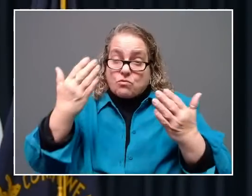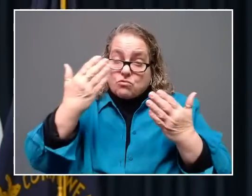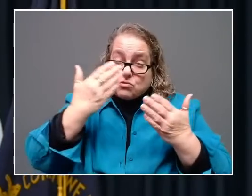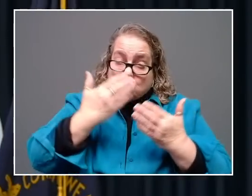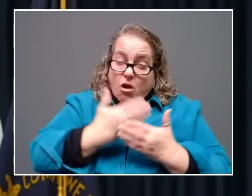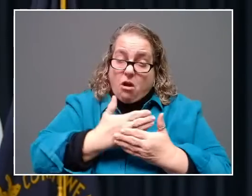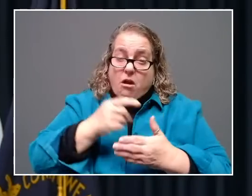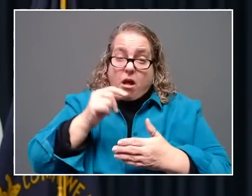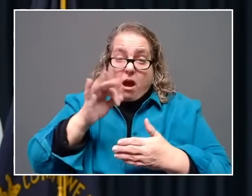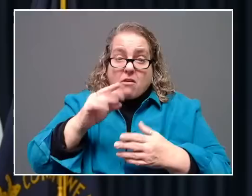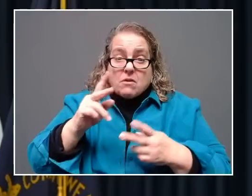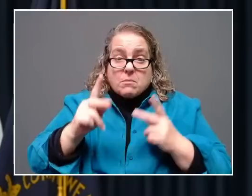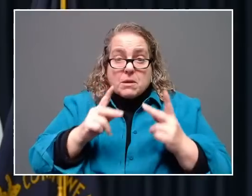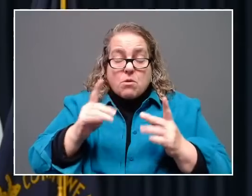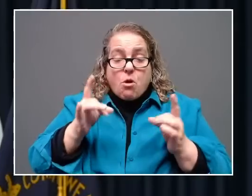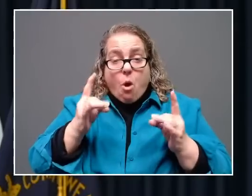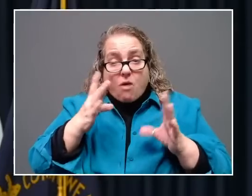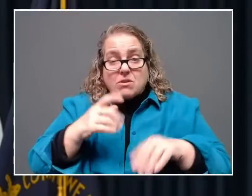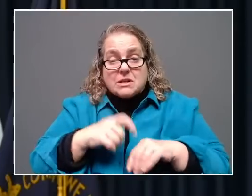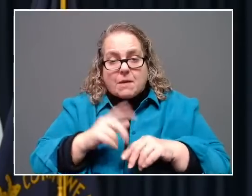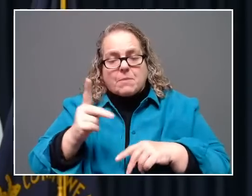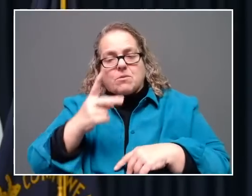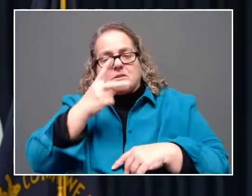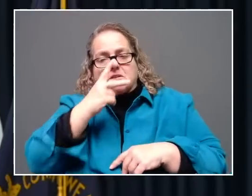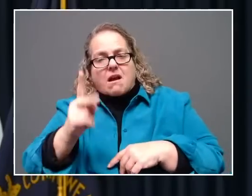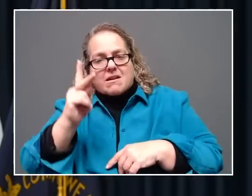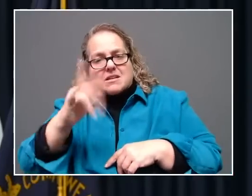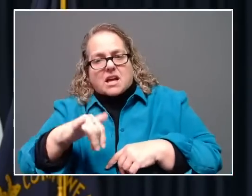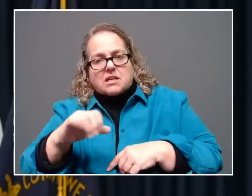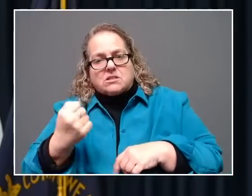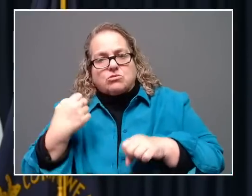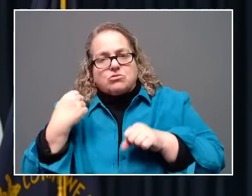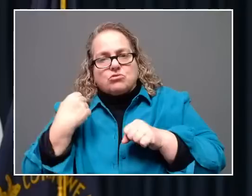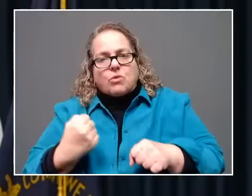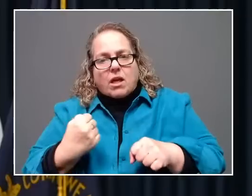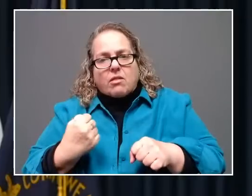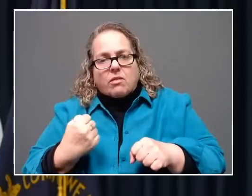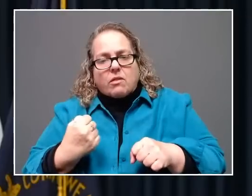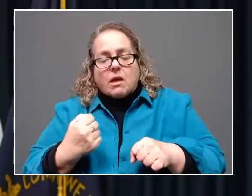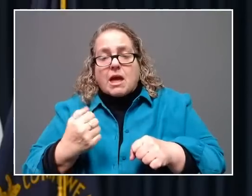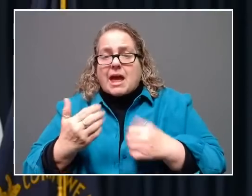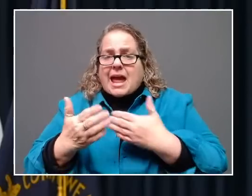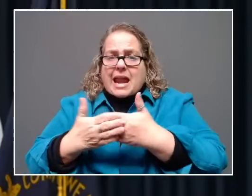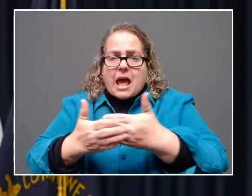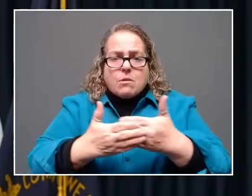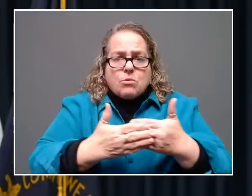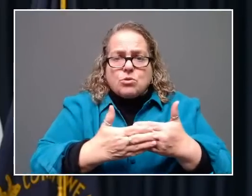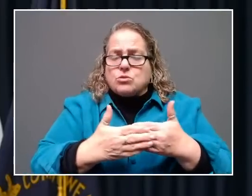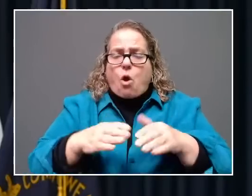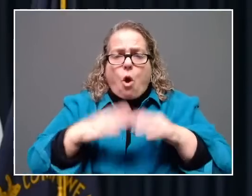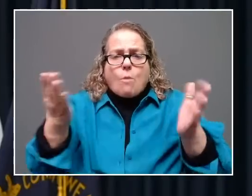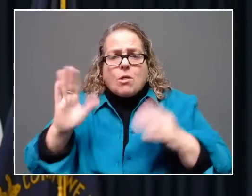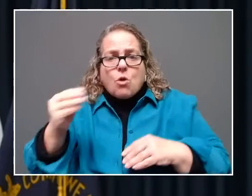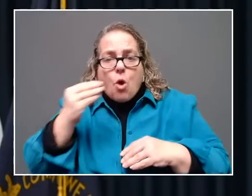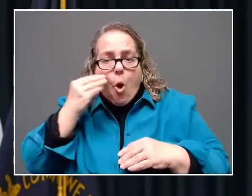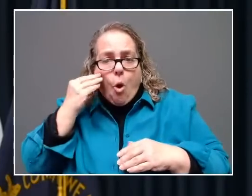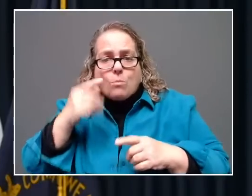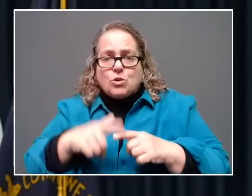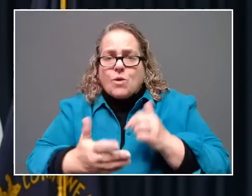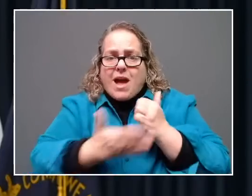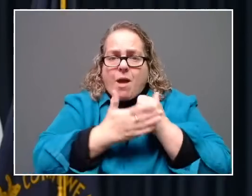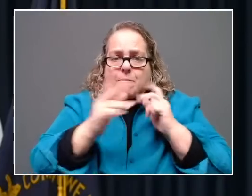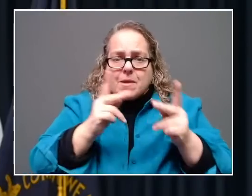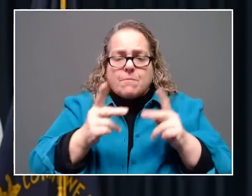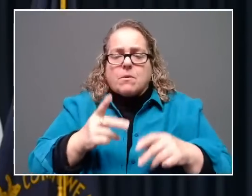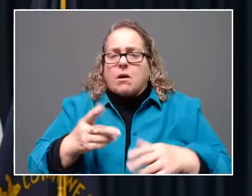saw Kentucky's strength and compassion. They saw neighbors opening their hearts, their homes, and their wallets for one another.